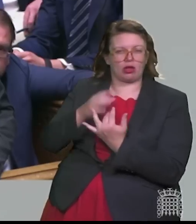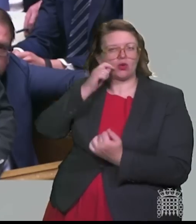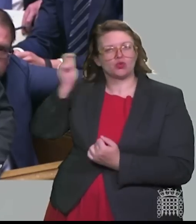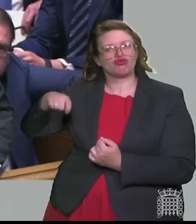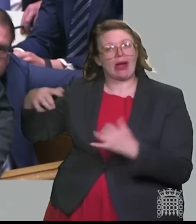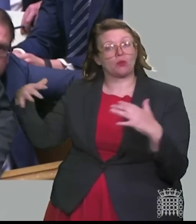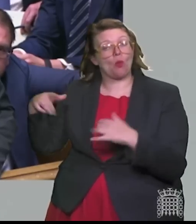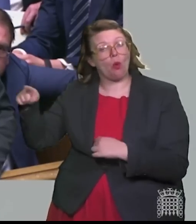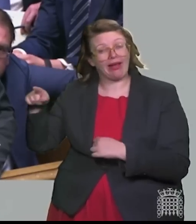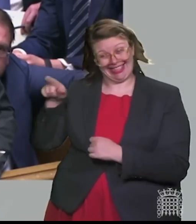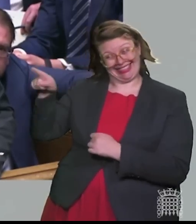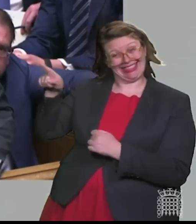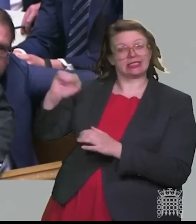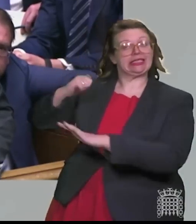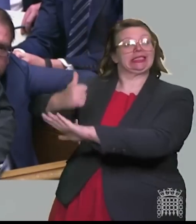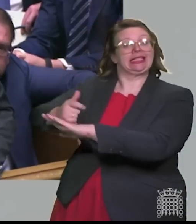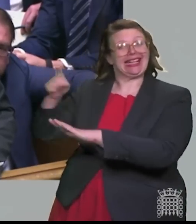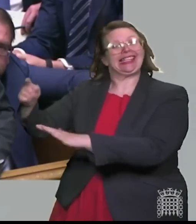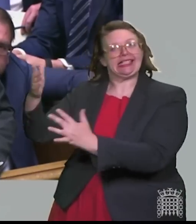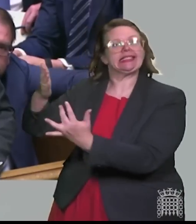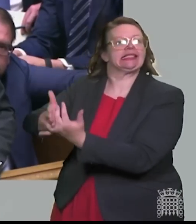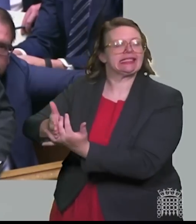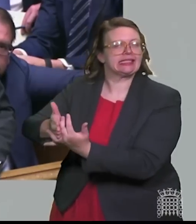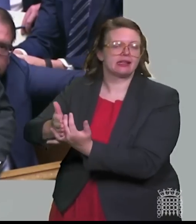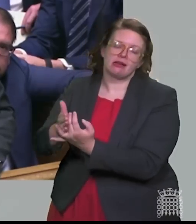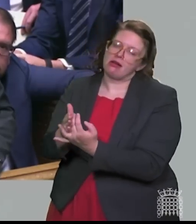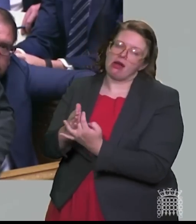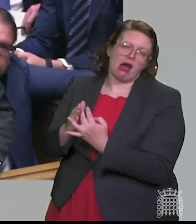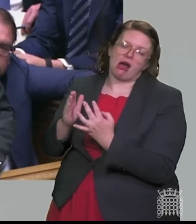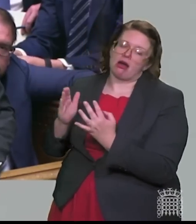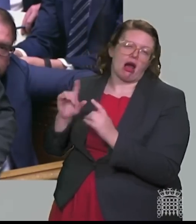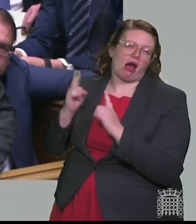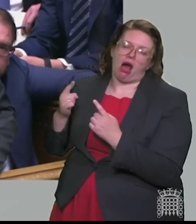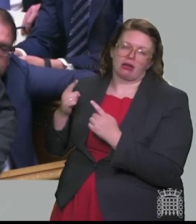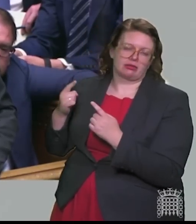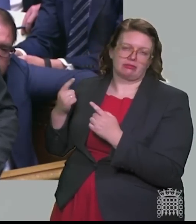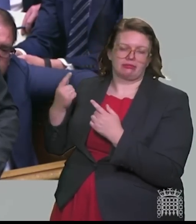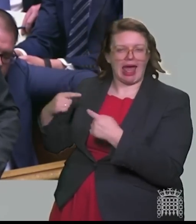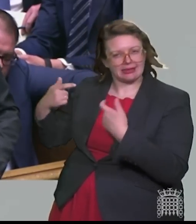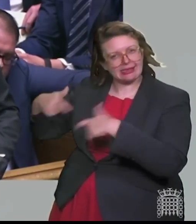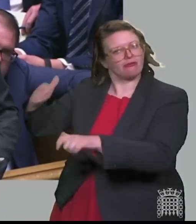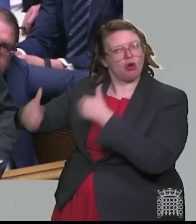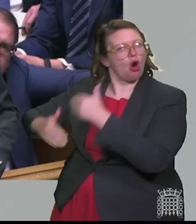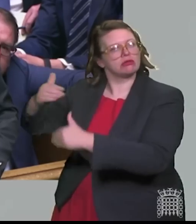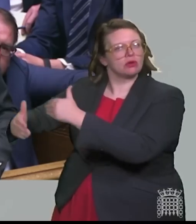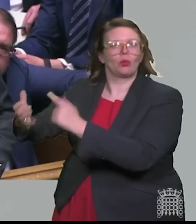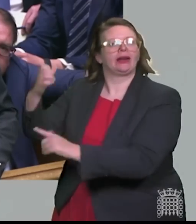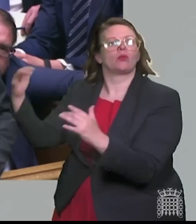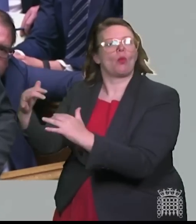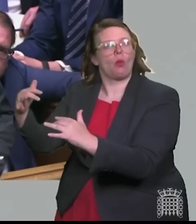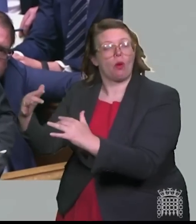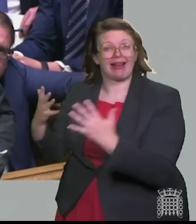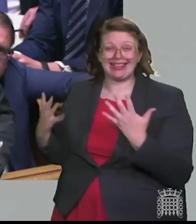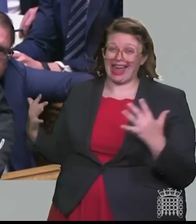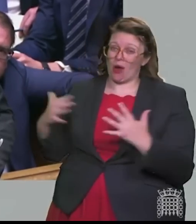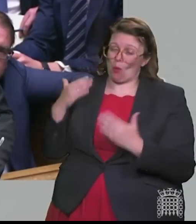He commenced it, he is the aggressor, and he cannot be allowed to win. That war is now at a